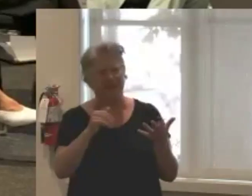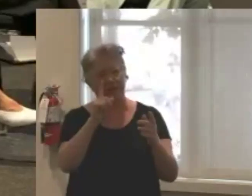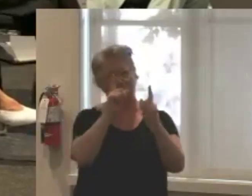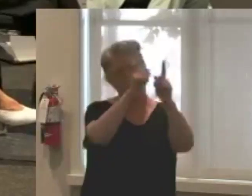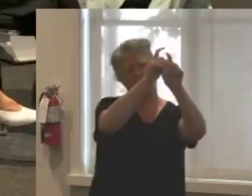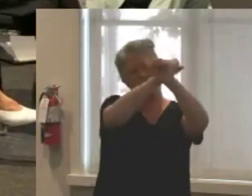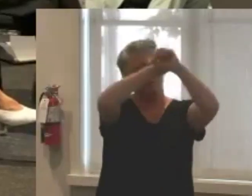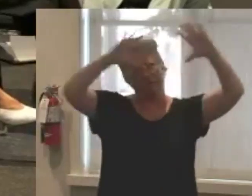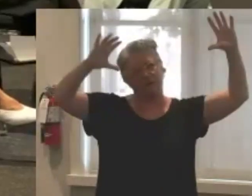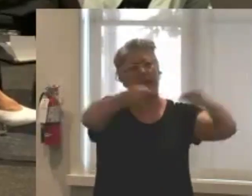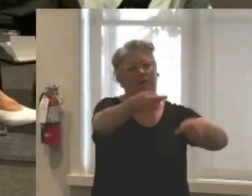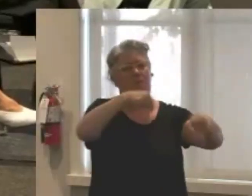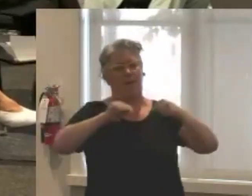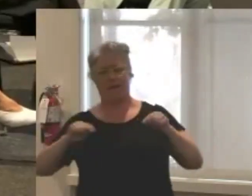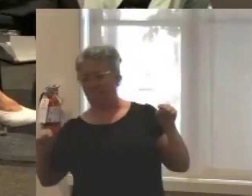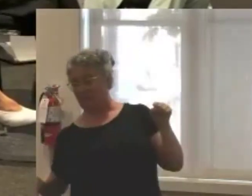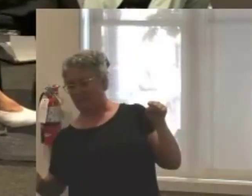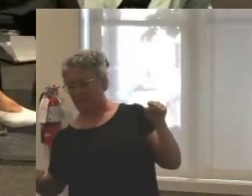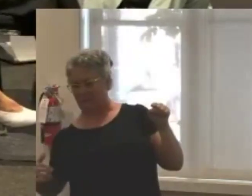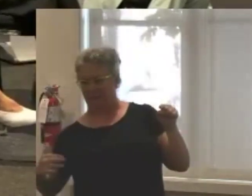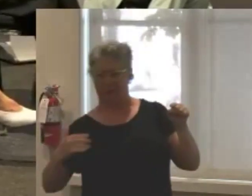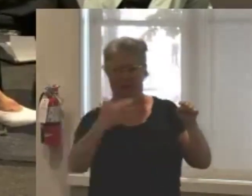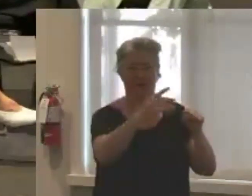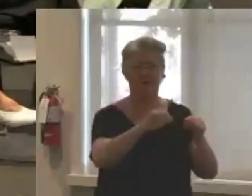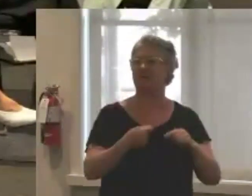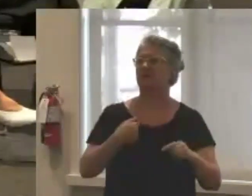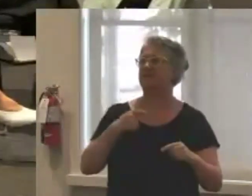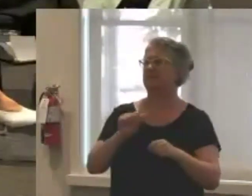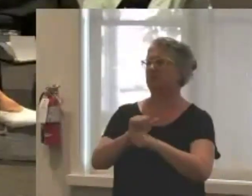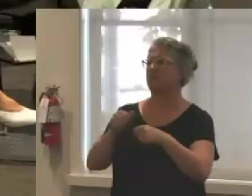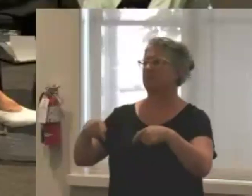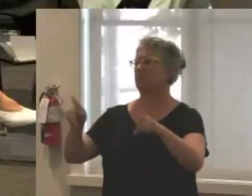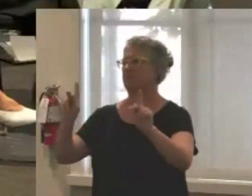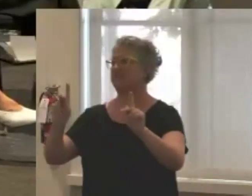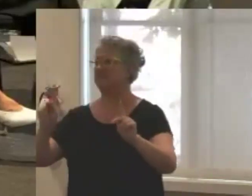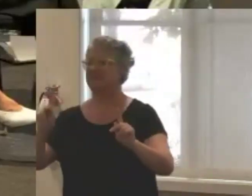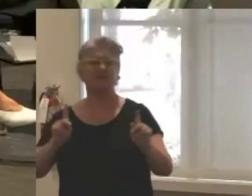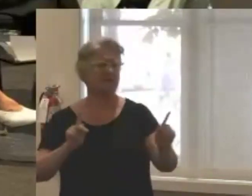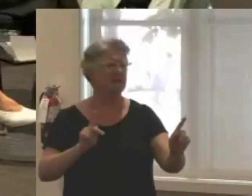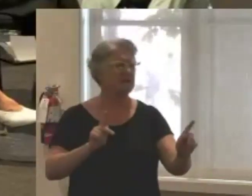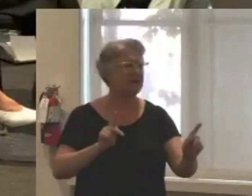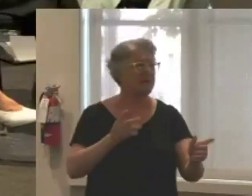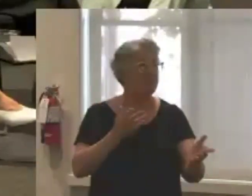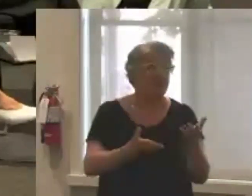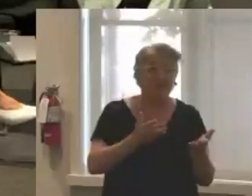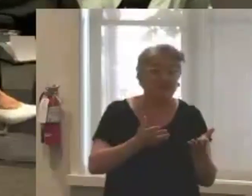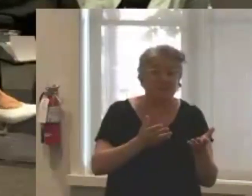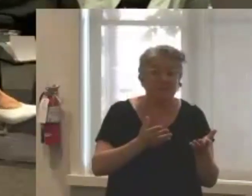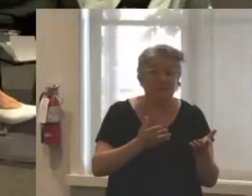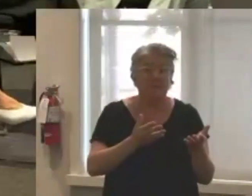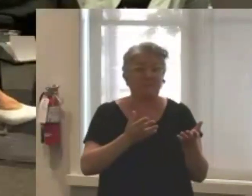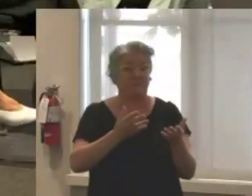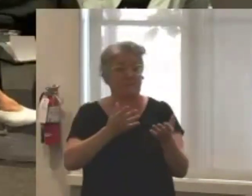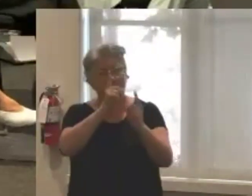long-term goals and work backwards instead of they might come to us and say, I need a work permit because I need money. But maybe they can go